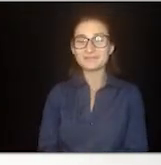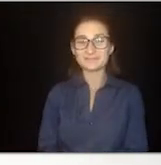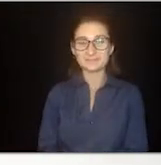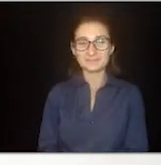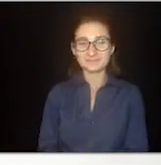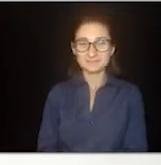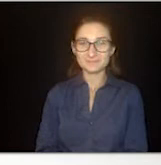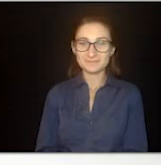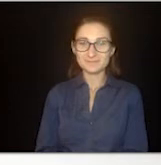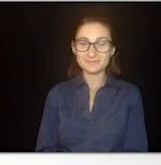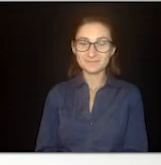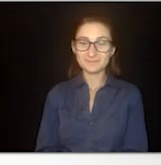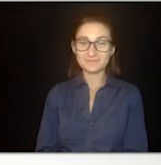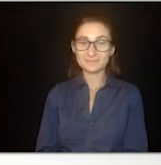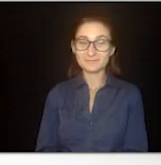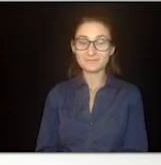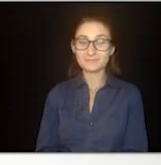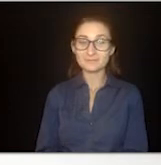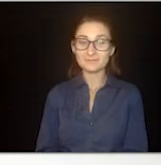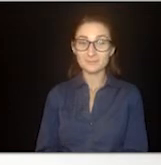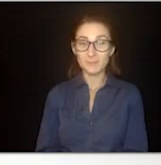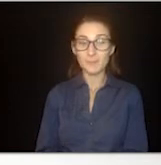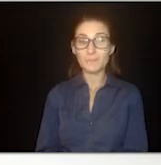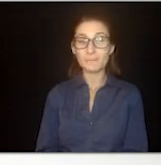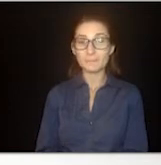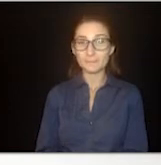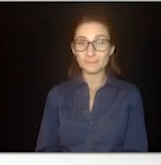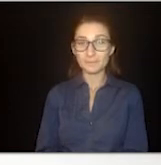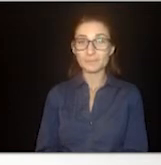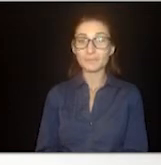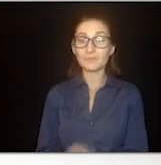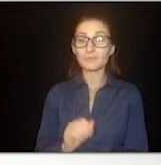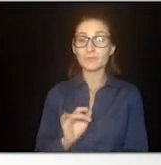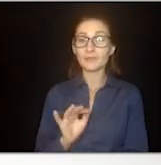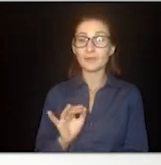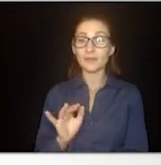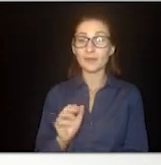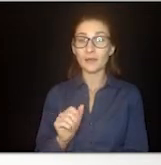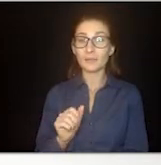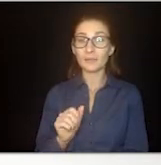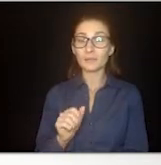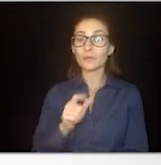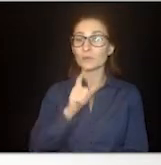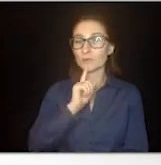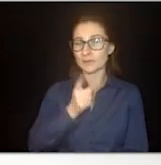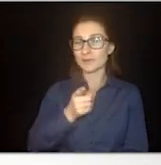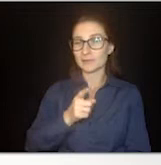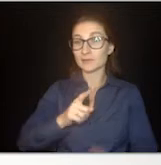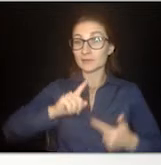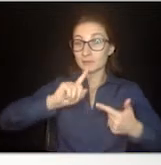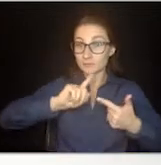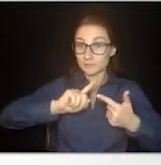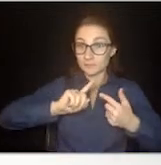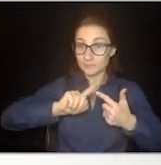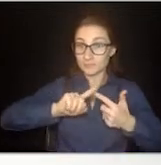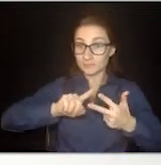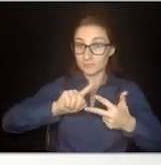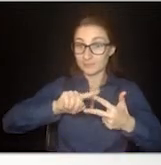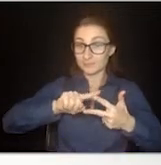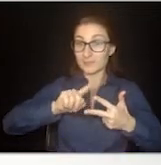correct. Okay. And actually it goes 2,